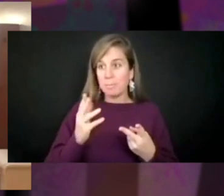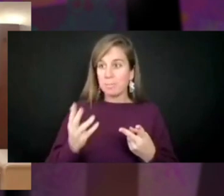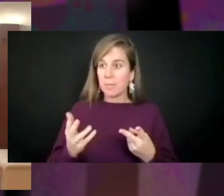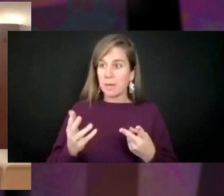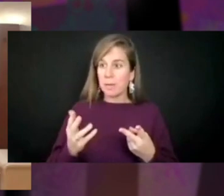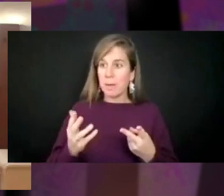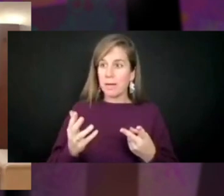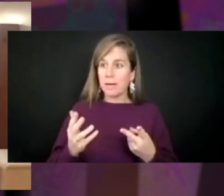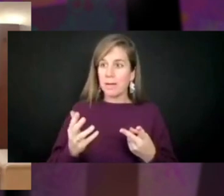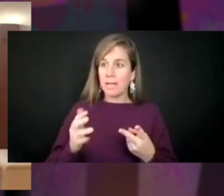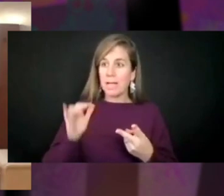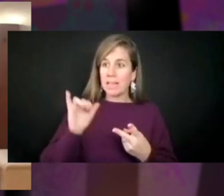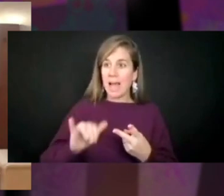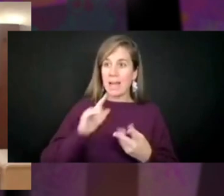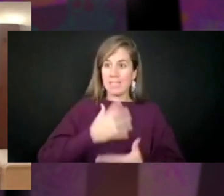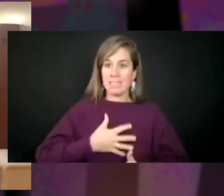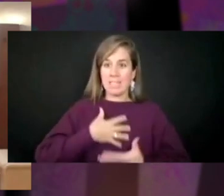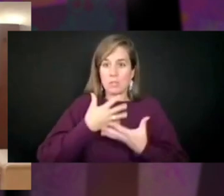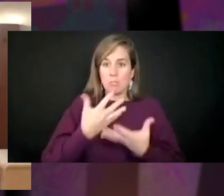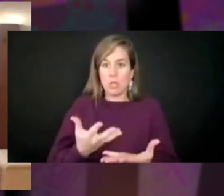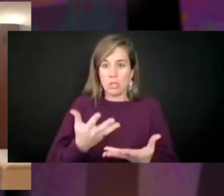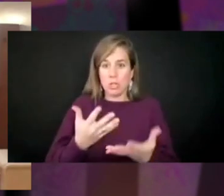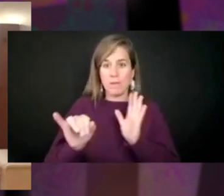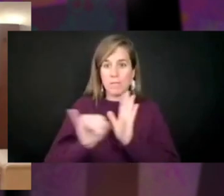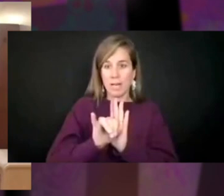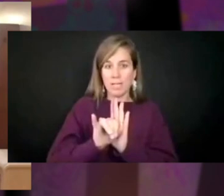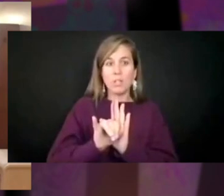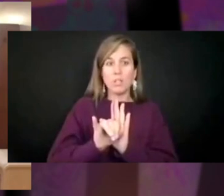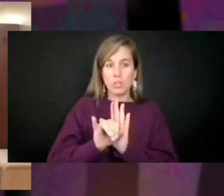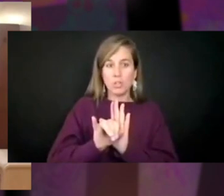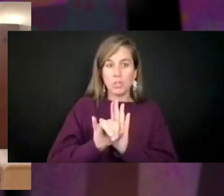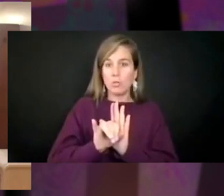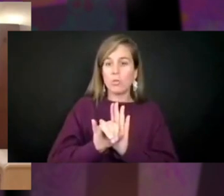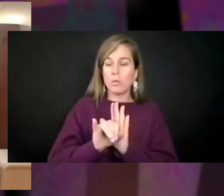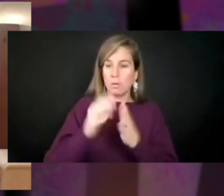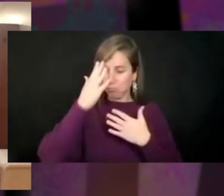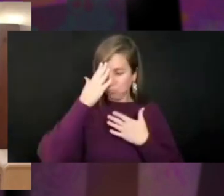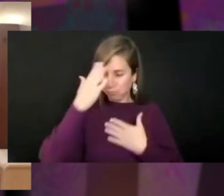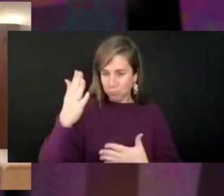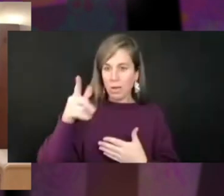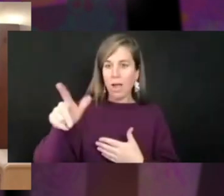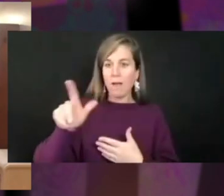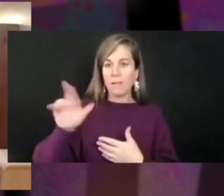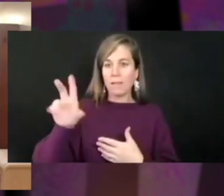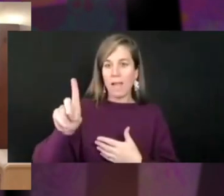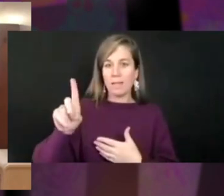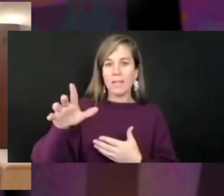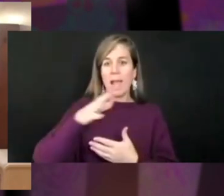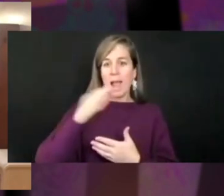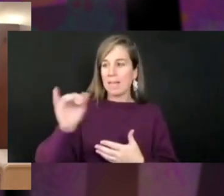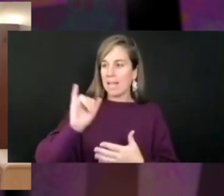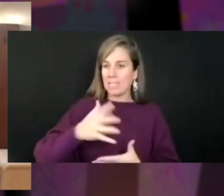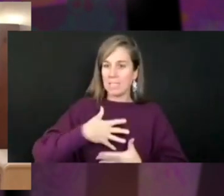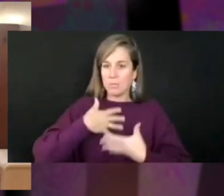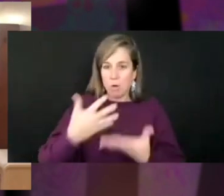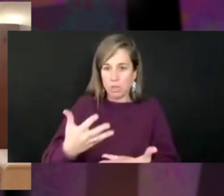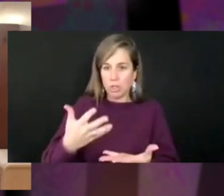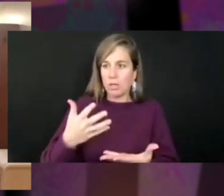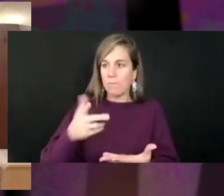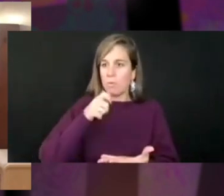It's actually an expression of my identity to respect the protocol of another land. It's an expression of who I am to